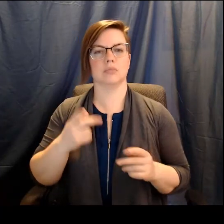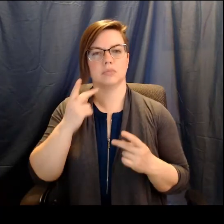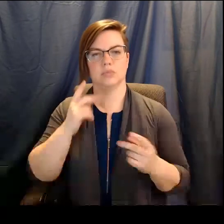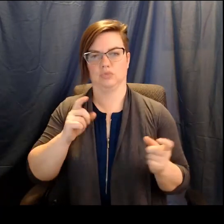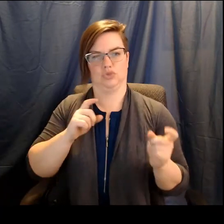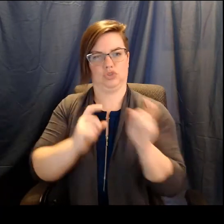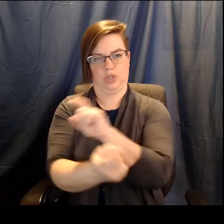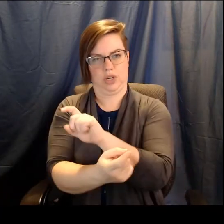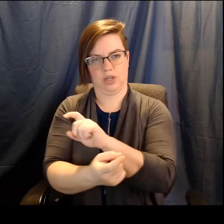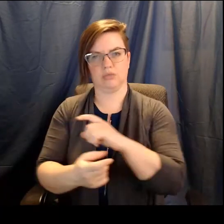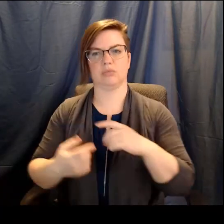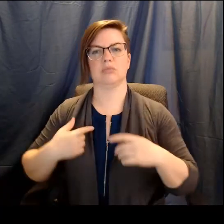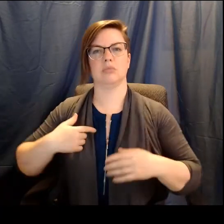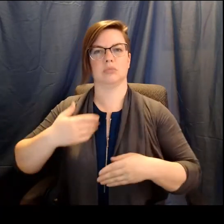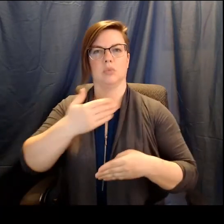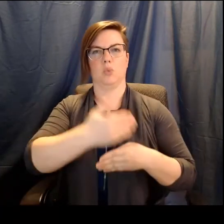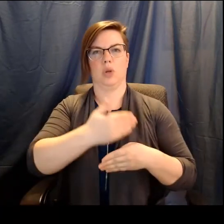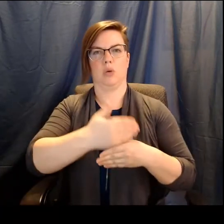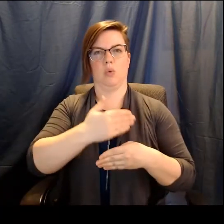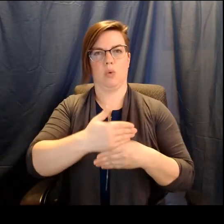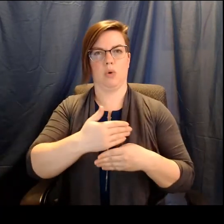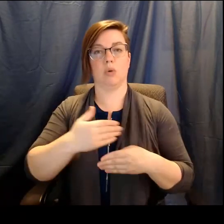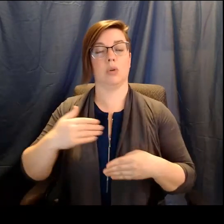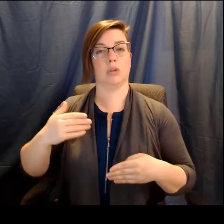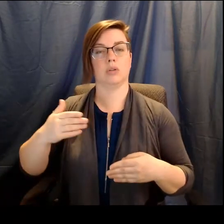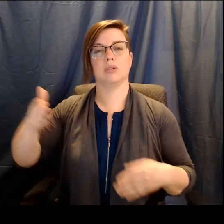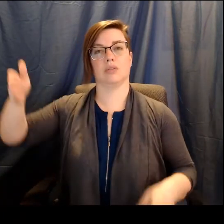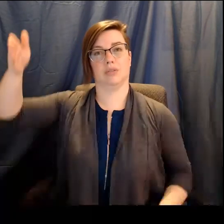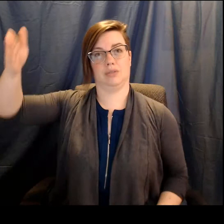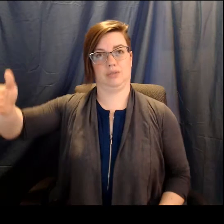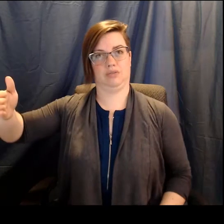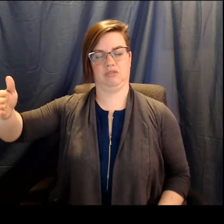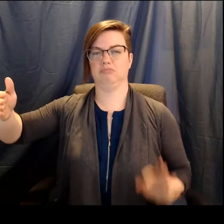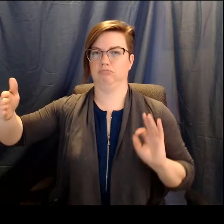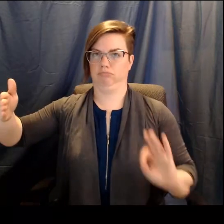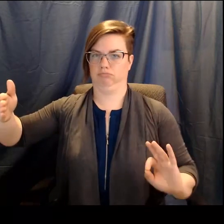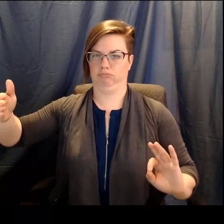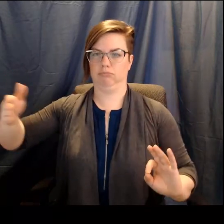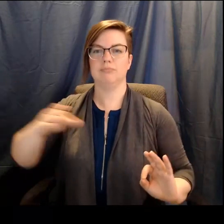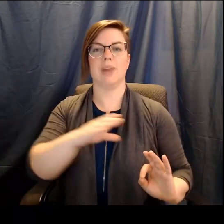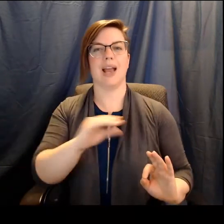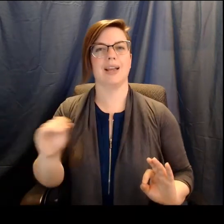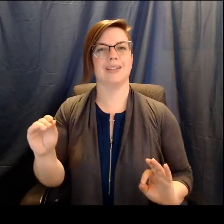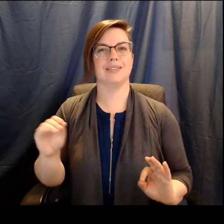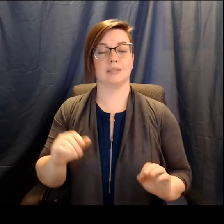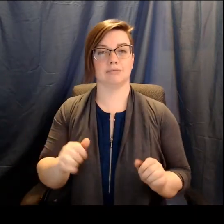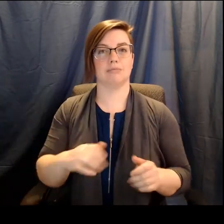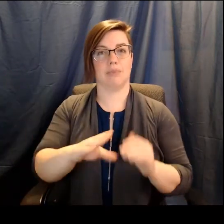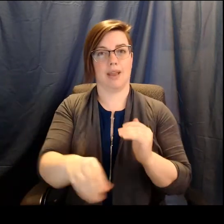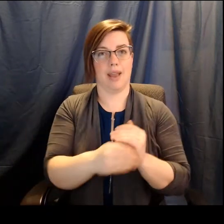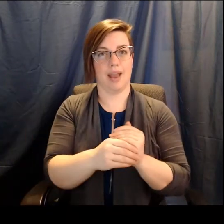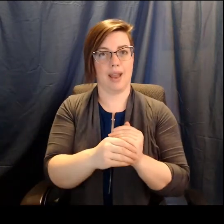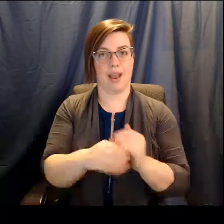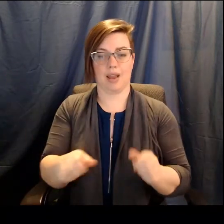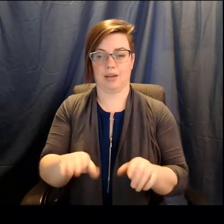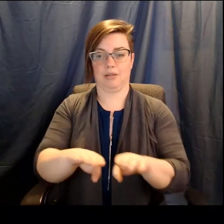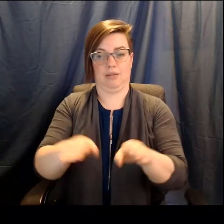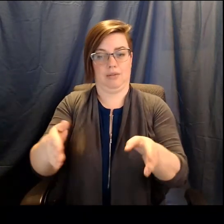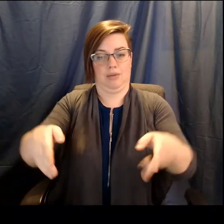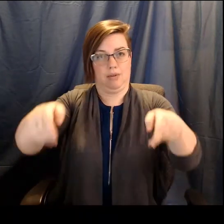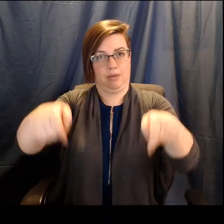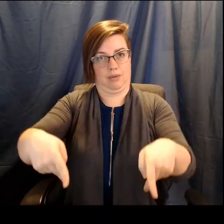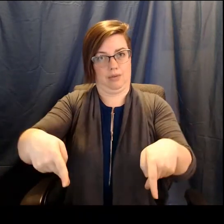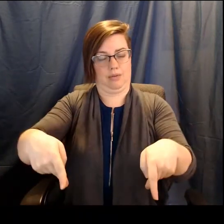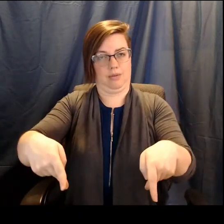example. We've also grabbed that stool again and put the stool under her feet because it brings her knees up. It makes her whole body